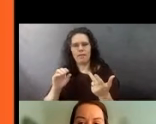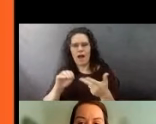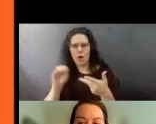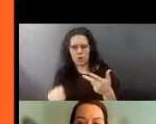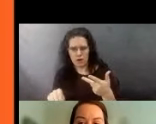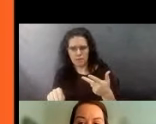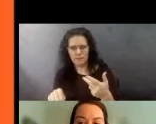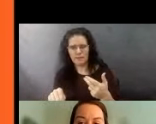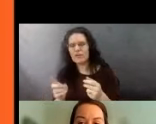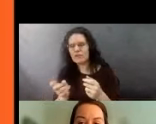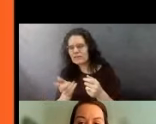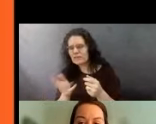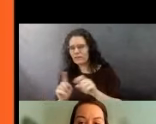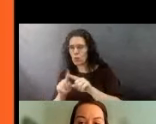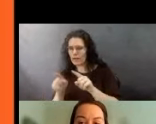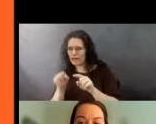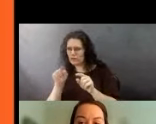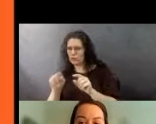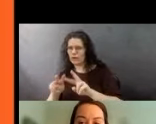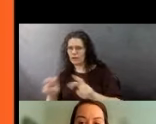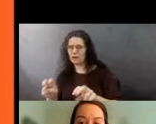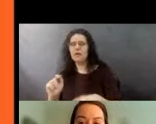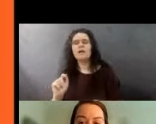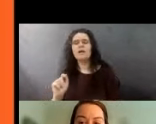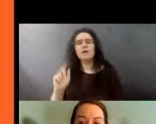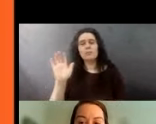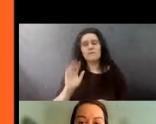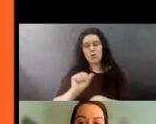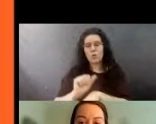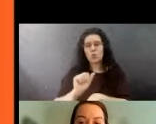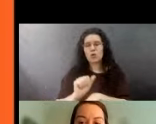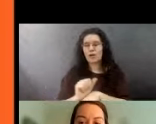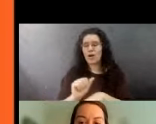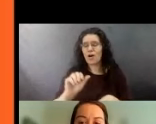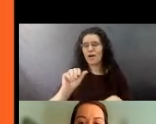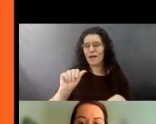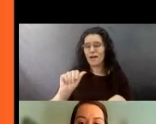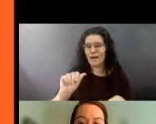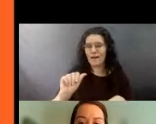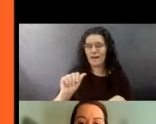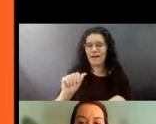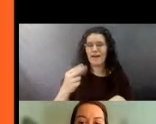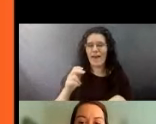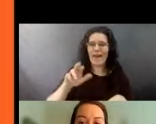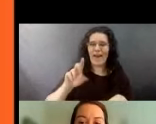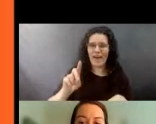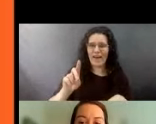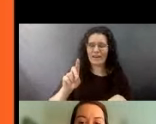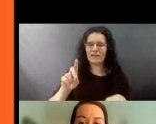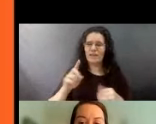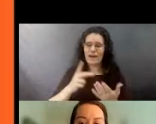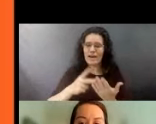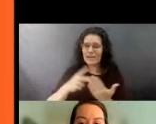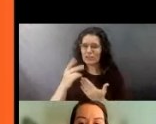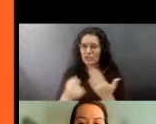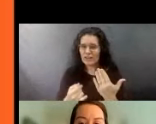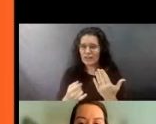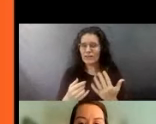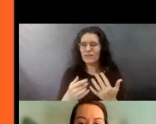the AAMC on a project called the AHEAD Initiative a few years ago, Accelerating Health Equity, Advancing